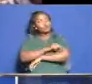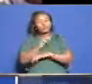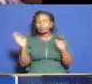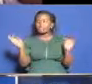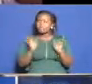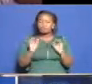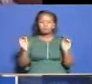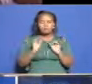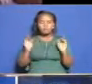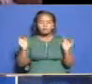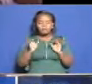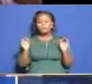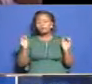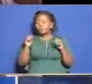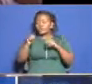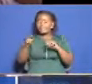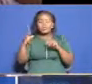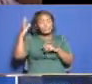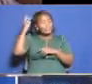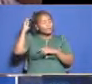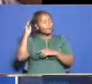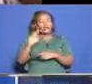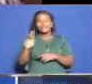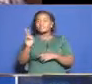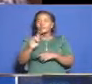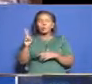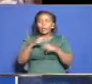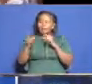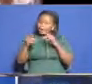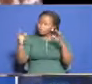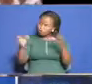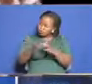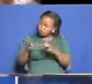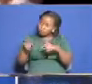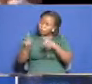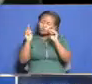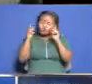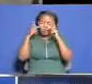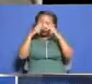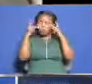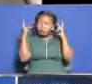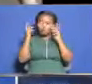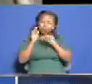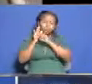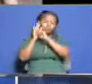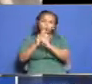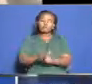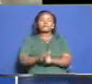hawa sio wa Somali, ni Al-Shabaab ndio wanakaa escort, wanatunyanyaza.